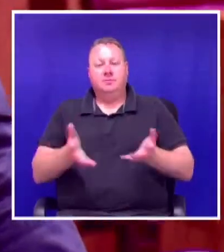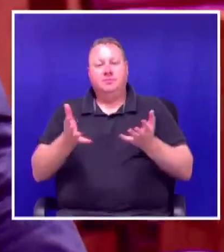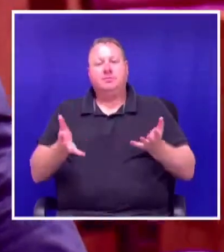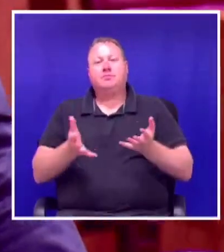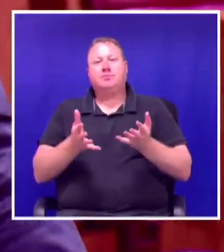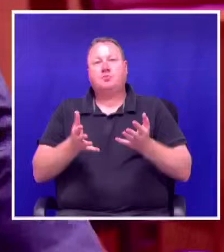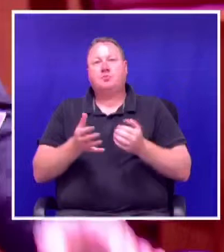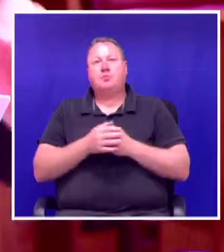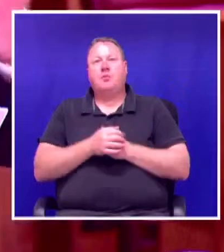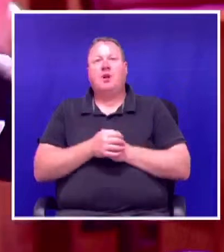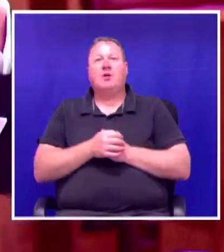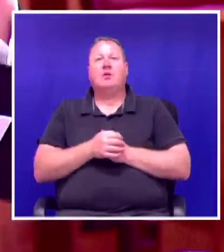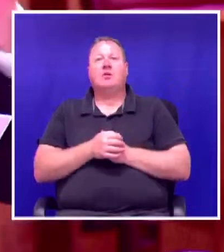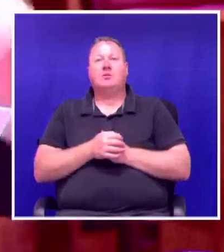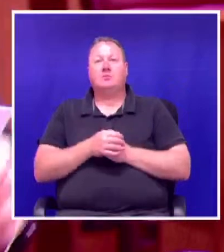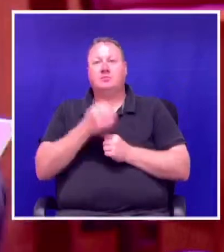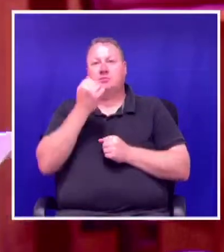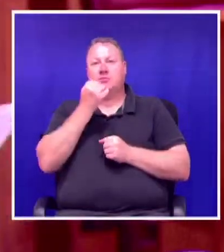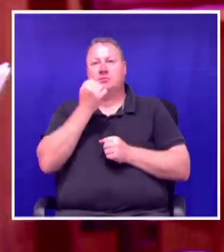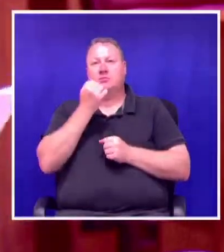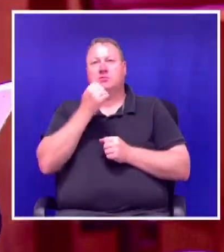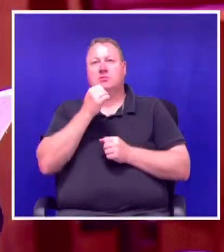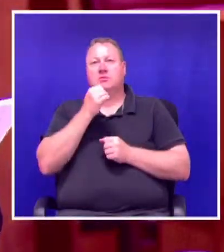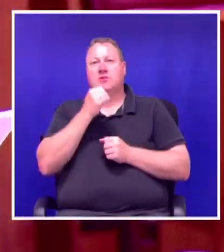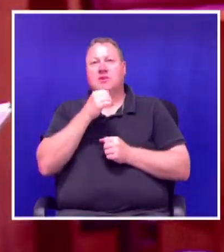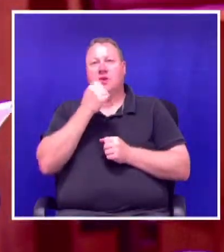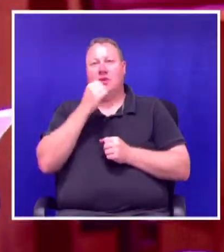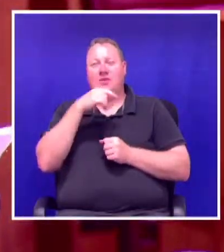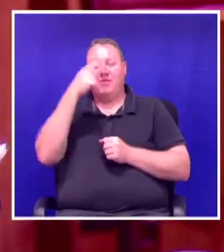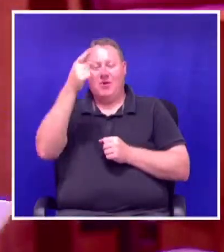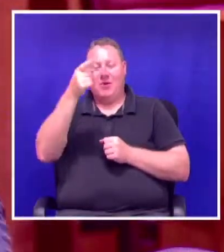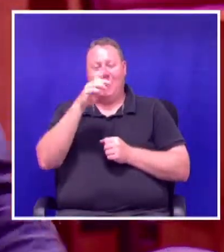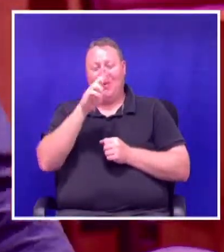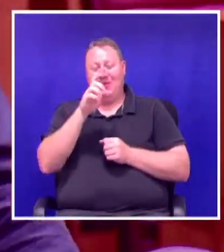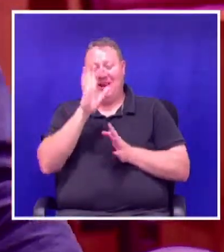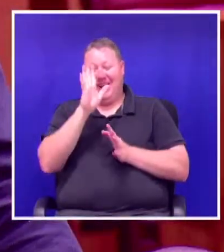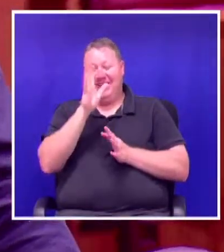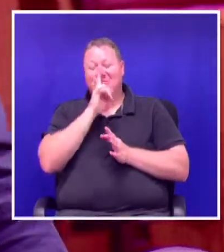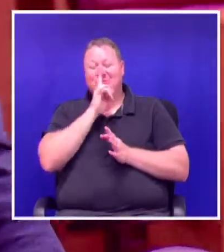the, sorry, not that, that's the following question, sorry.